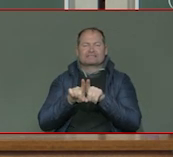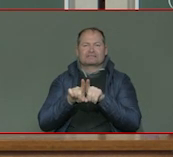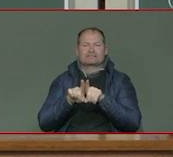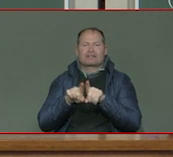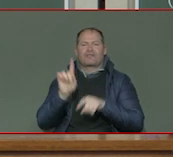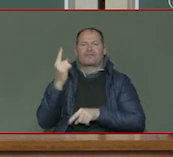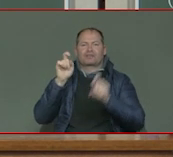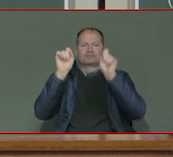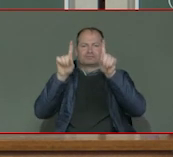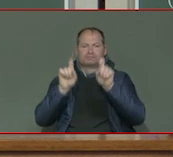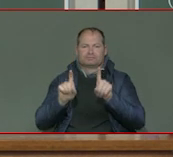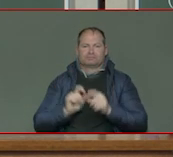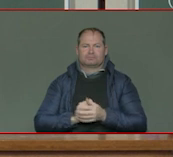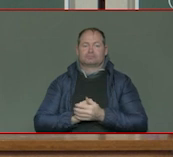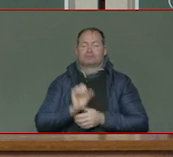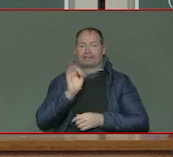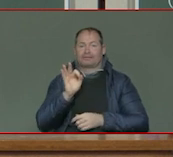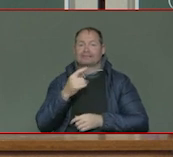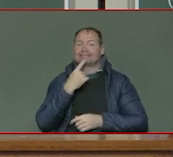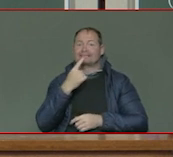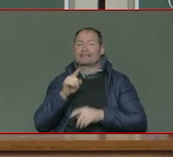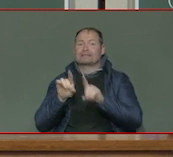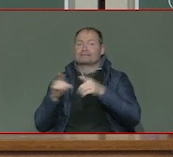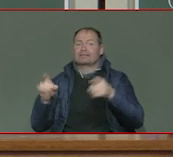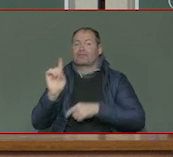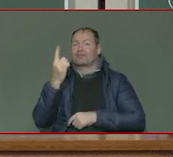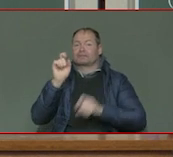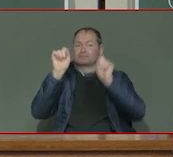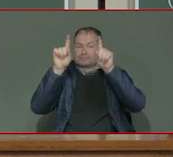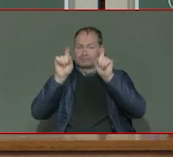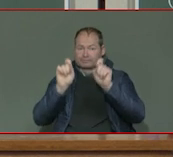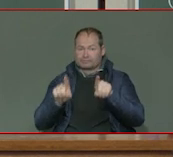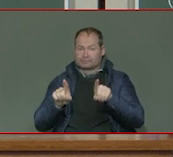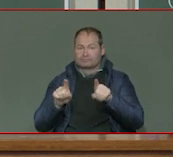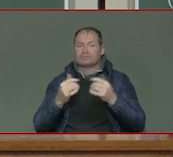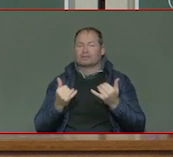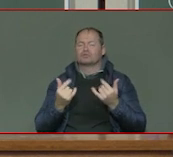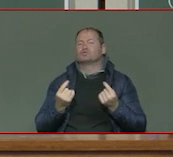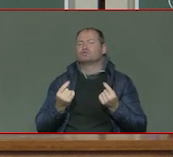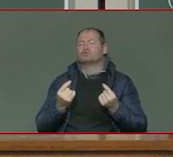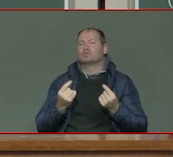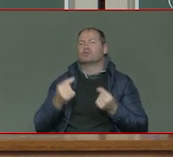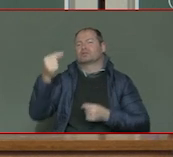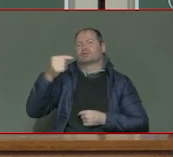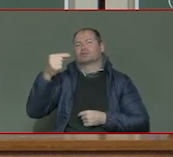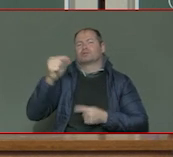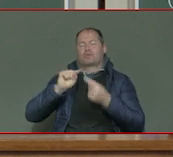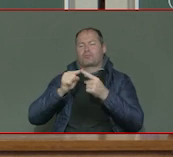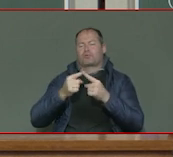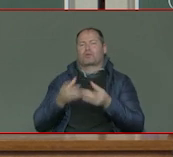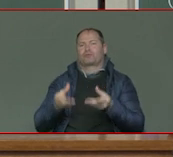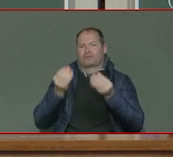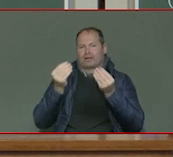first principles. If they say differentiate using first principles, I'm actually finding the gradient at a point. They are